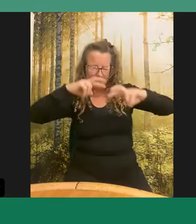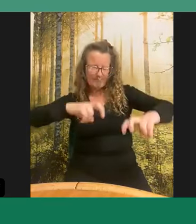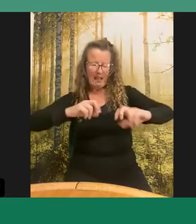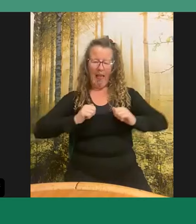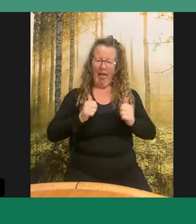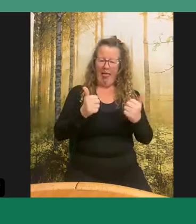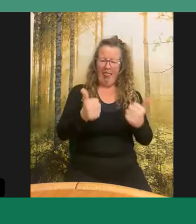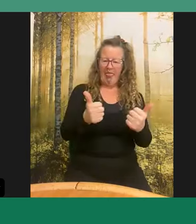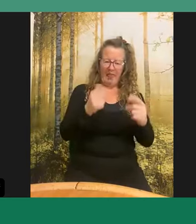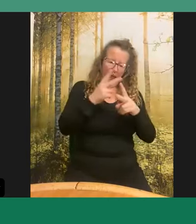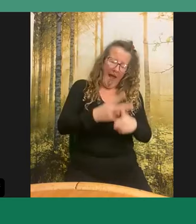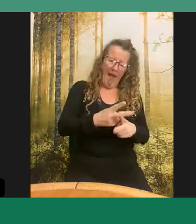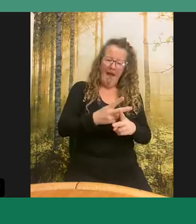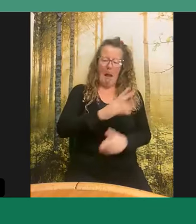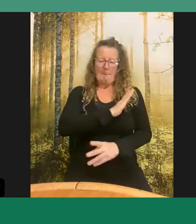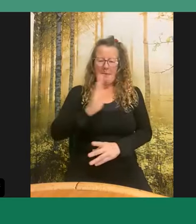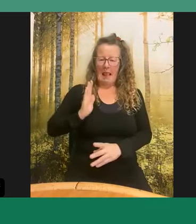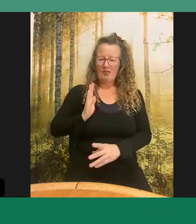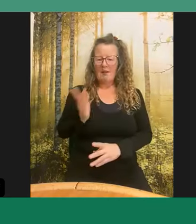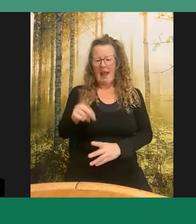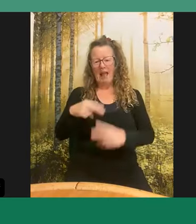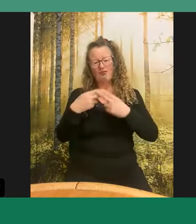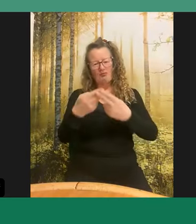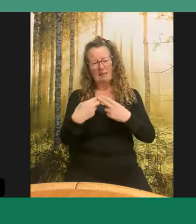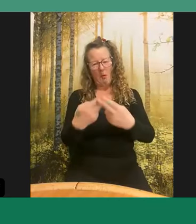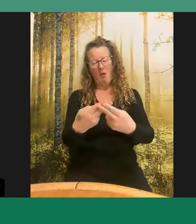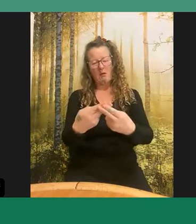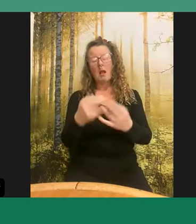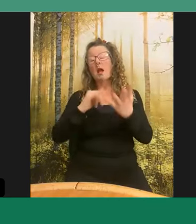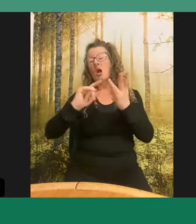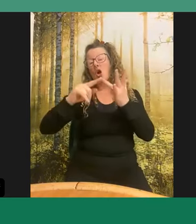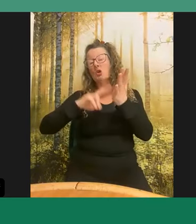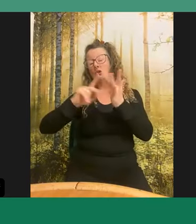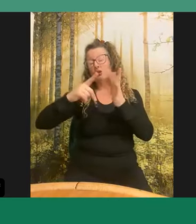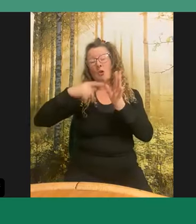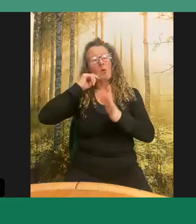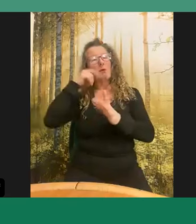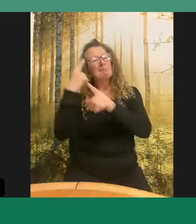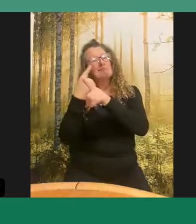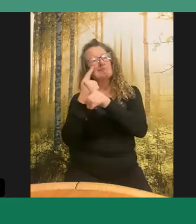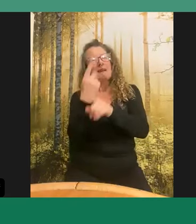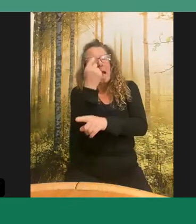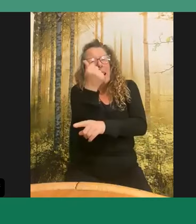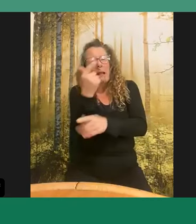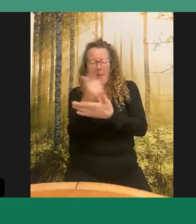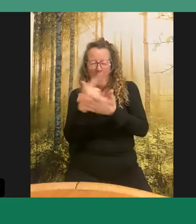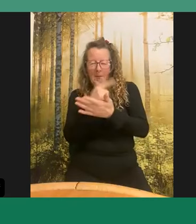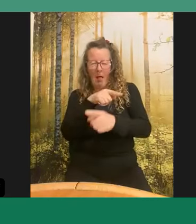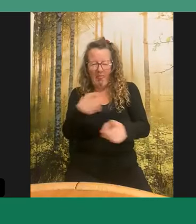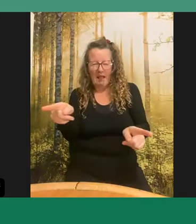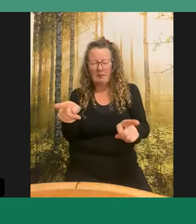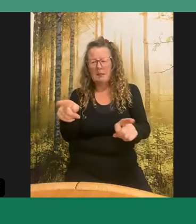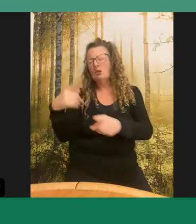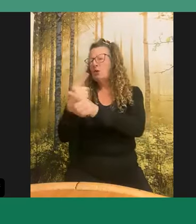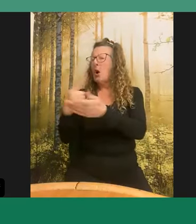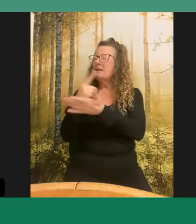military assistance, some of which Sonia will expand on tonight. The talk show highlights how the skills and lived experiences and creativity of people from the Caribbean